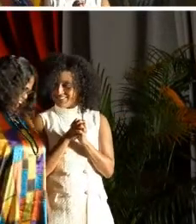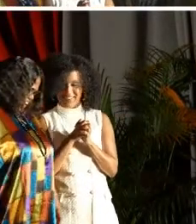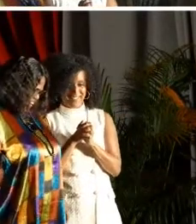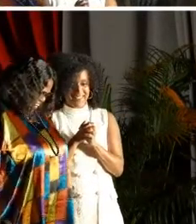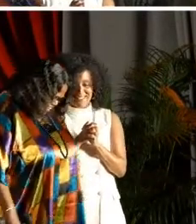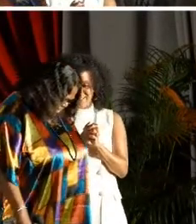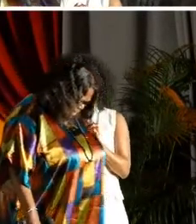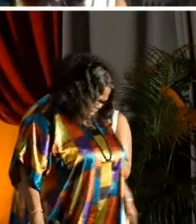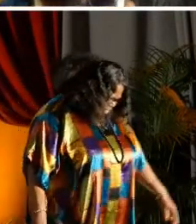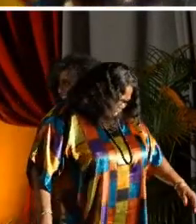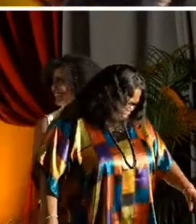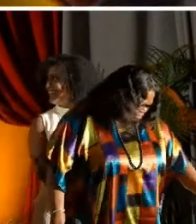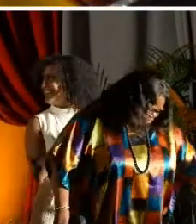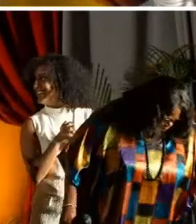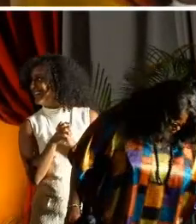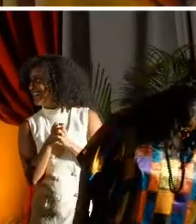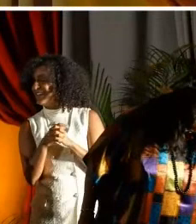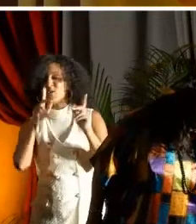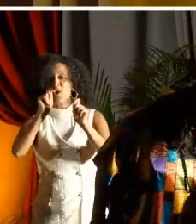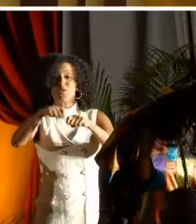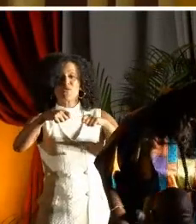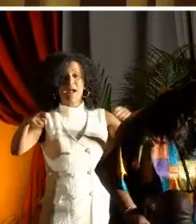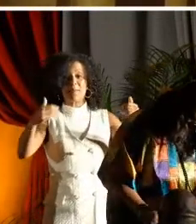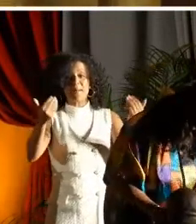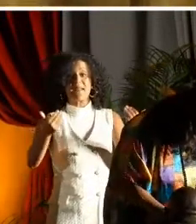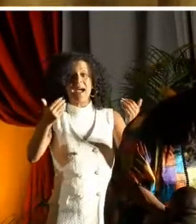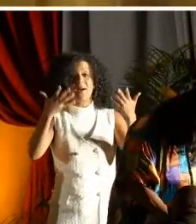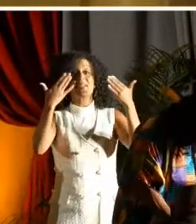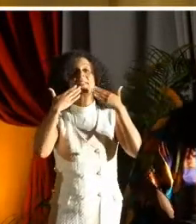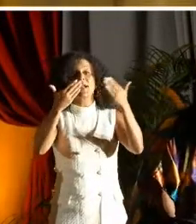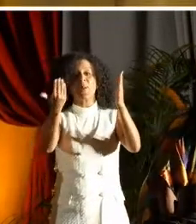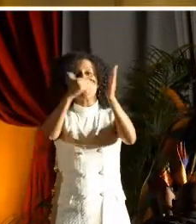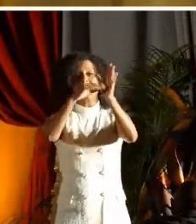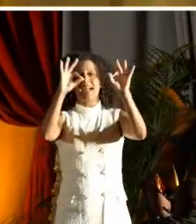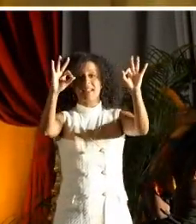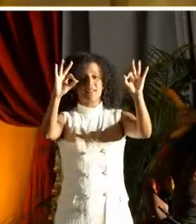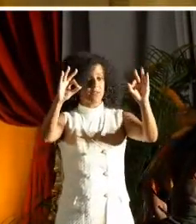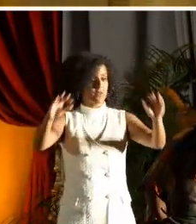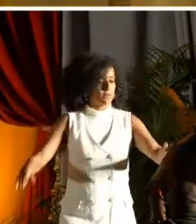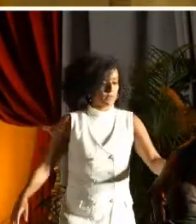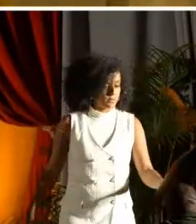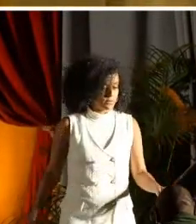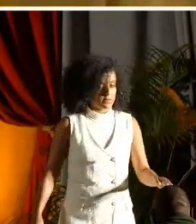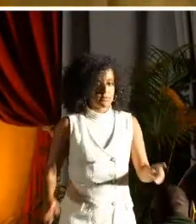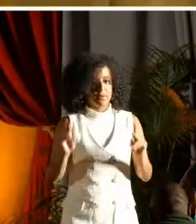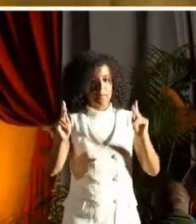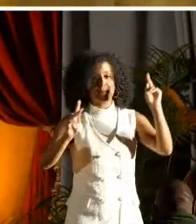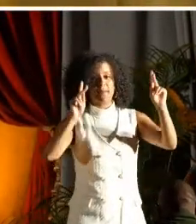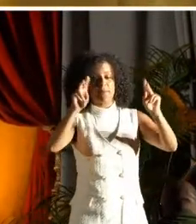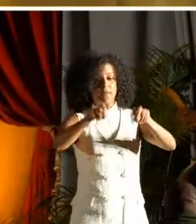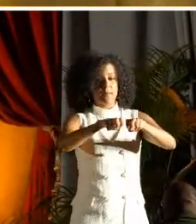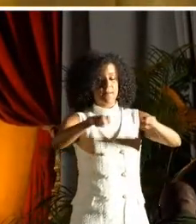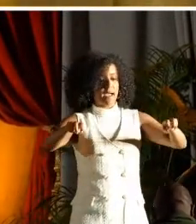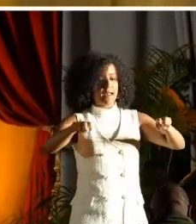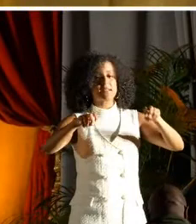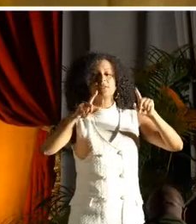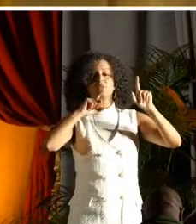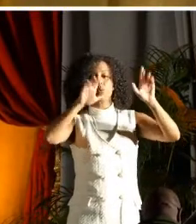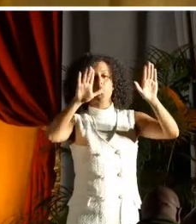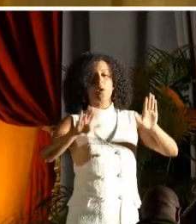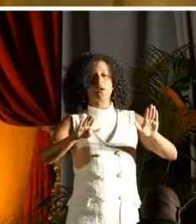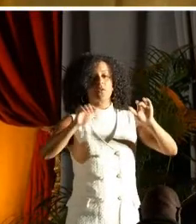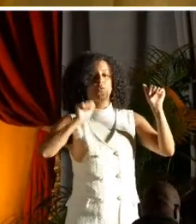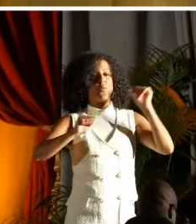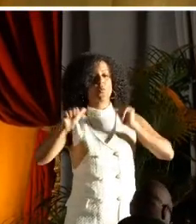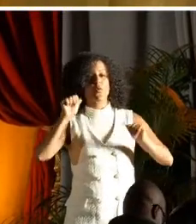indulge me a few more minutes, please, while we wrap up this evening. Thank you again to our panelists and to these wonderful